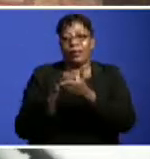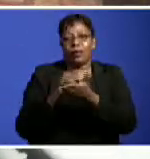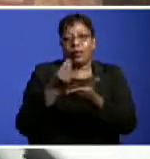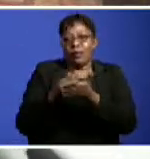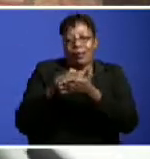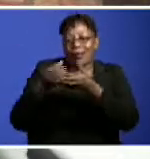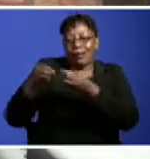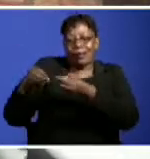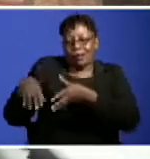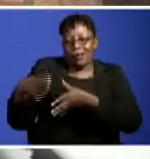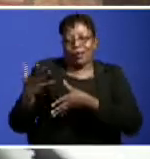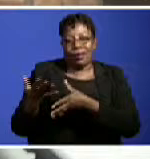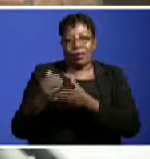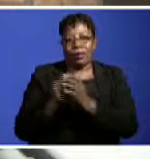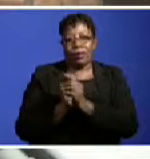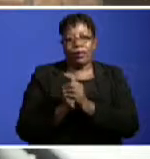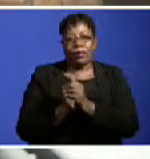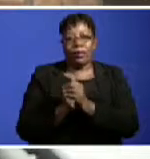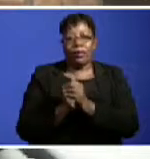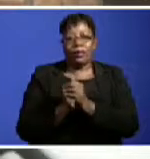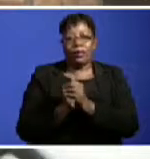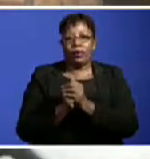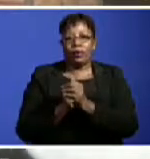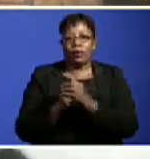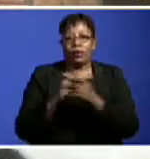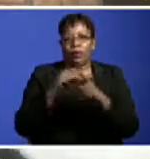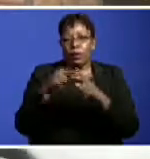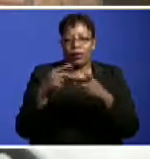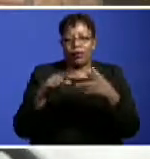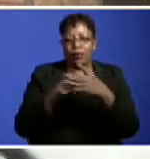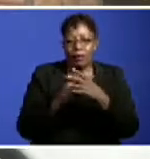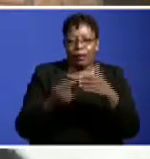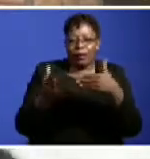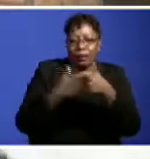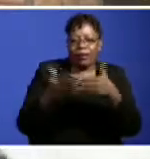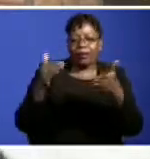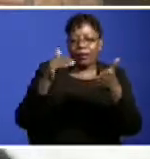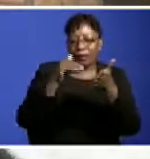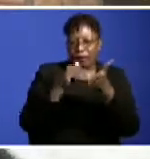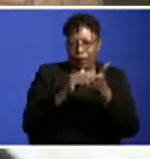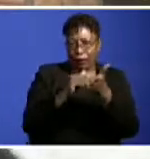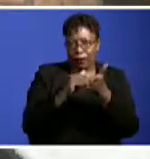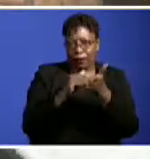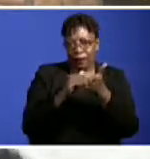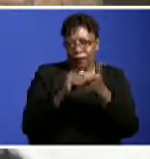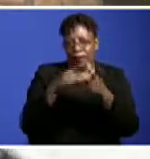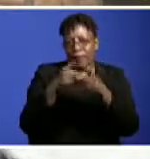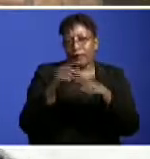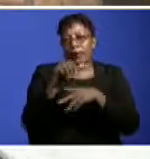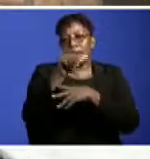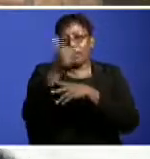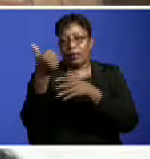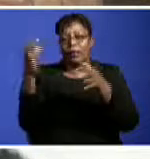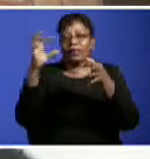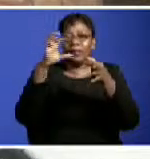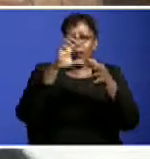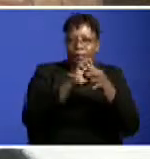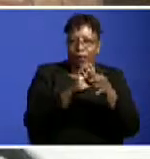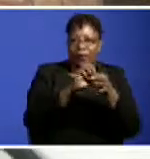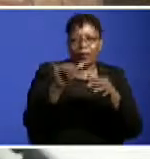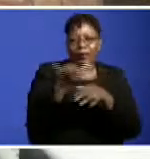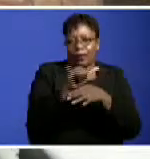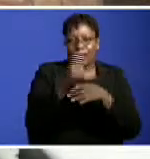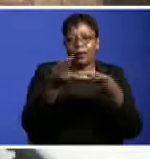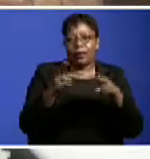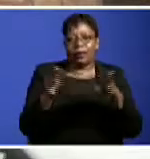money that was lost. So basically, when we restarted again, there was another lockdown, and the same thing